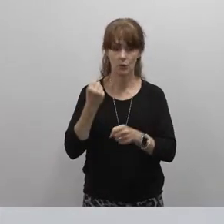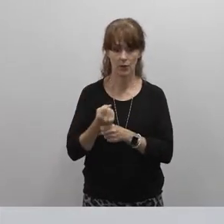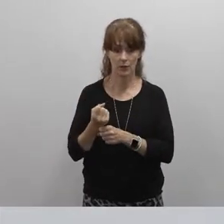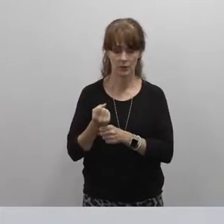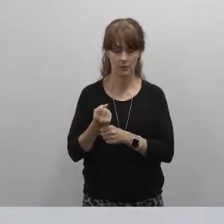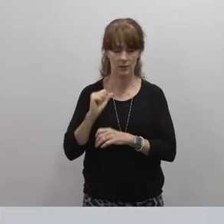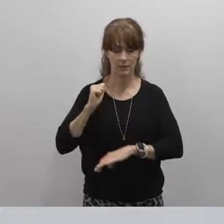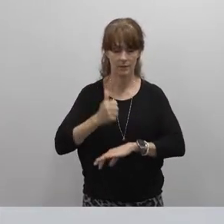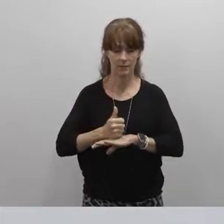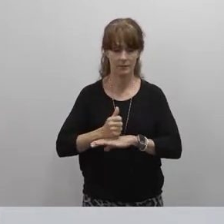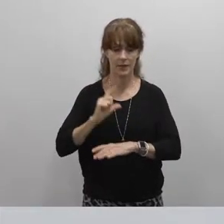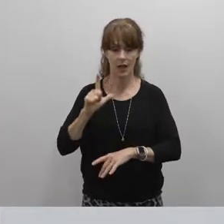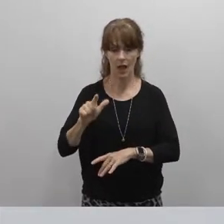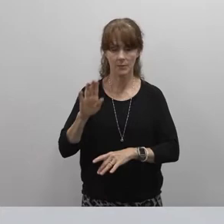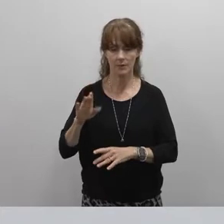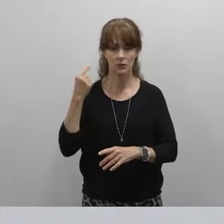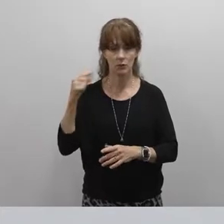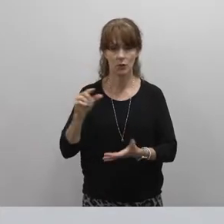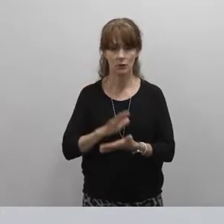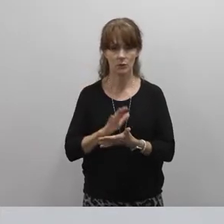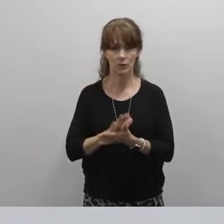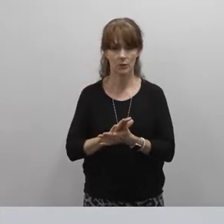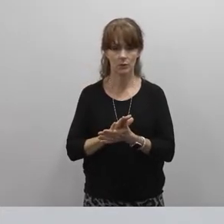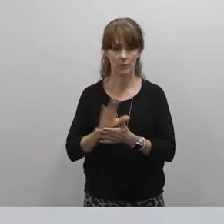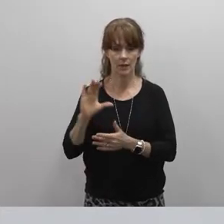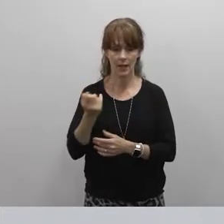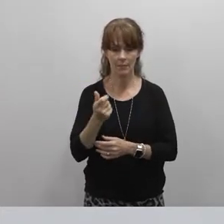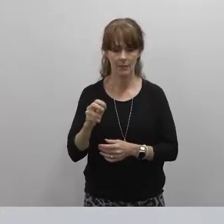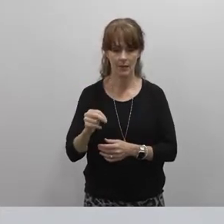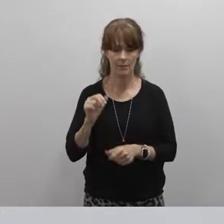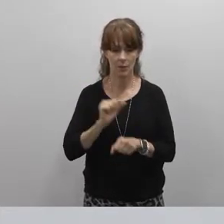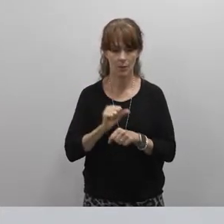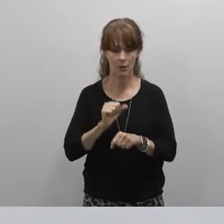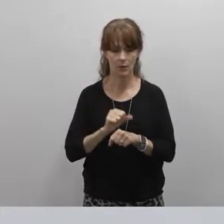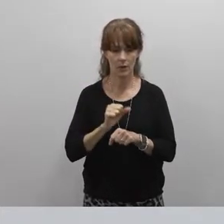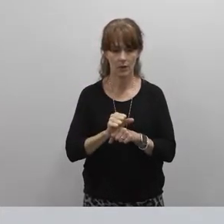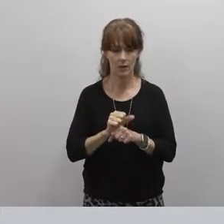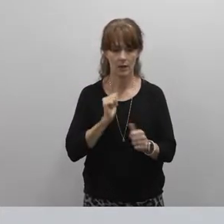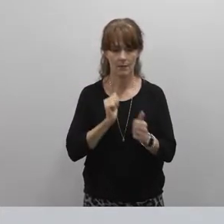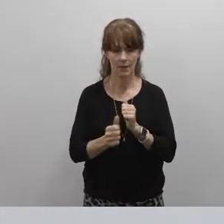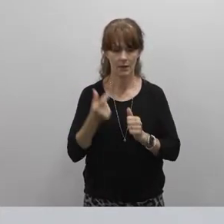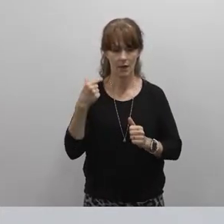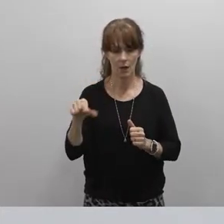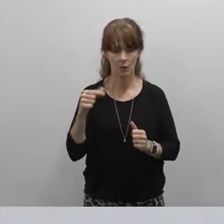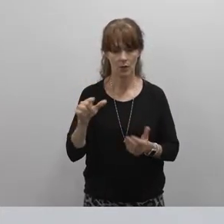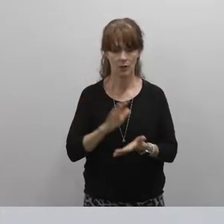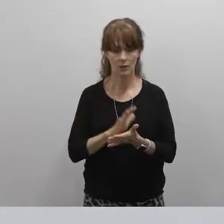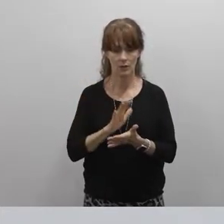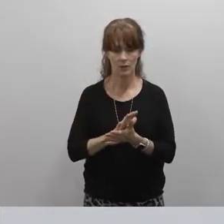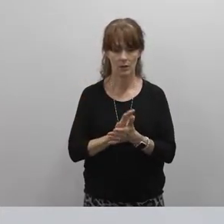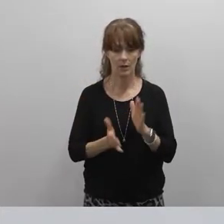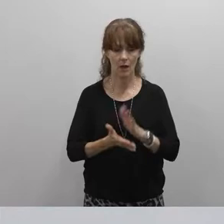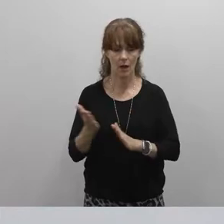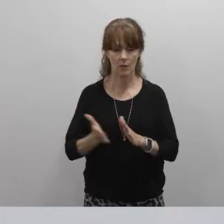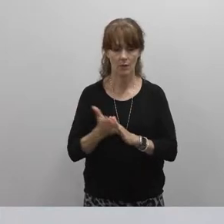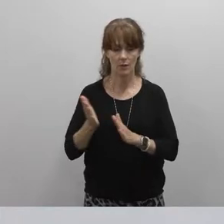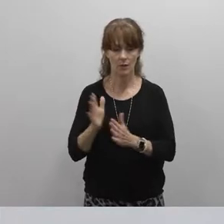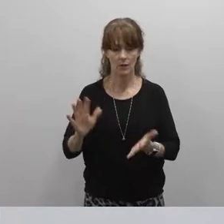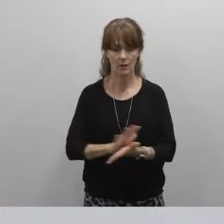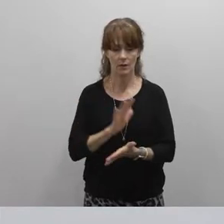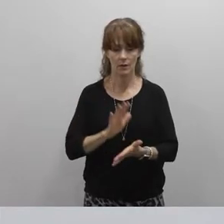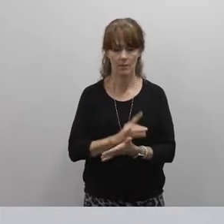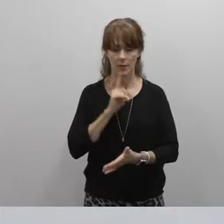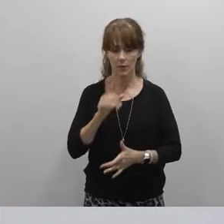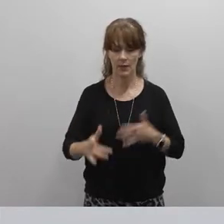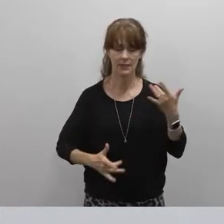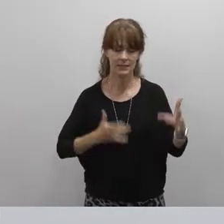founding of the Long Beach Green Schools campaign, we've been working on passing a Green Schools operations type document. We've been